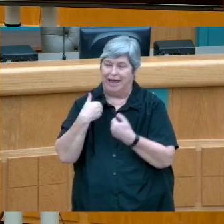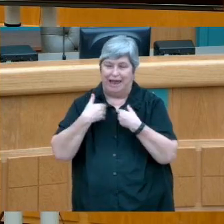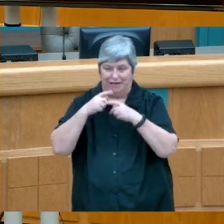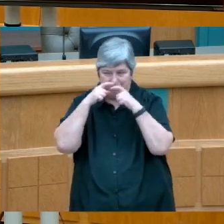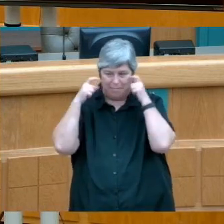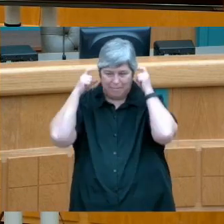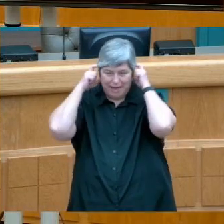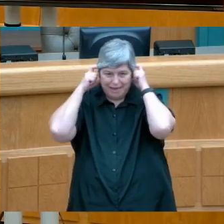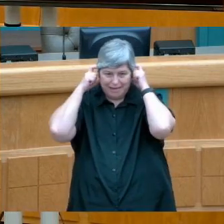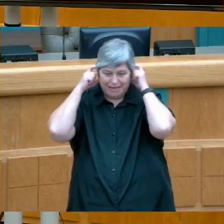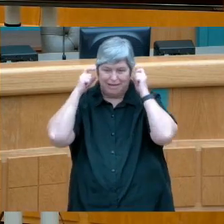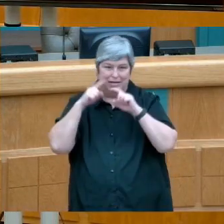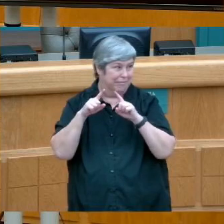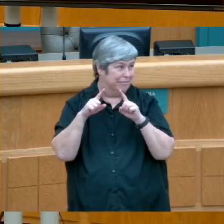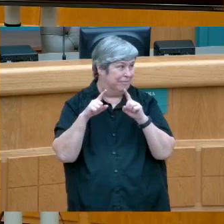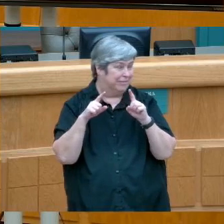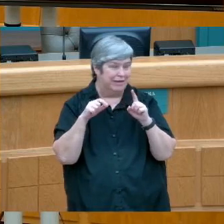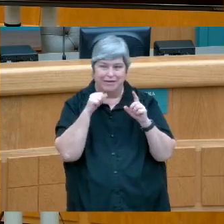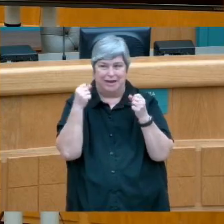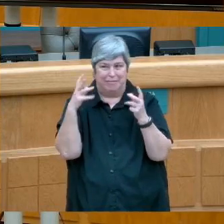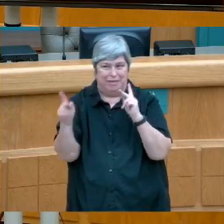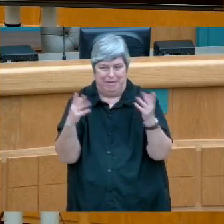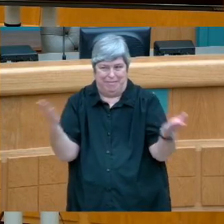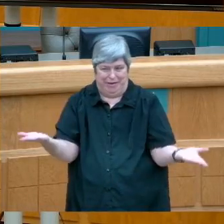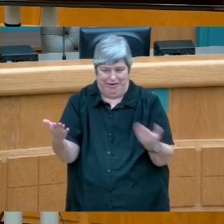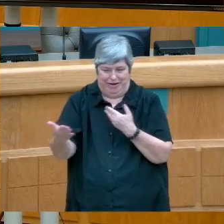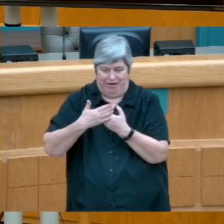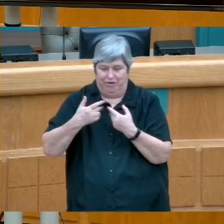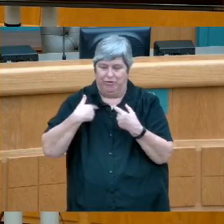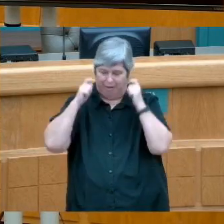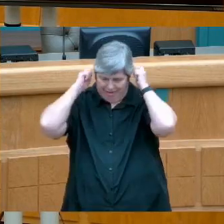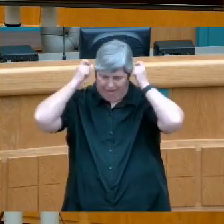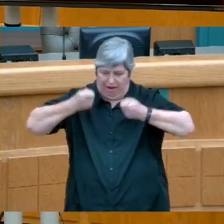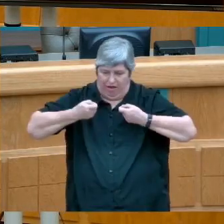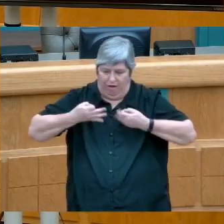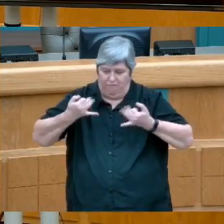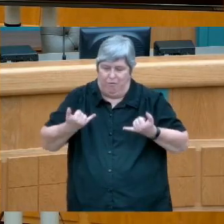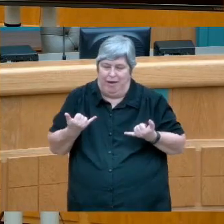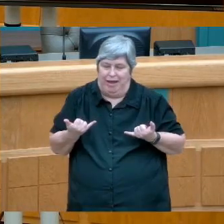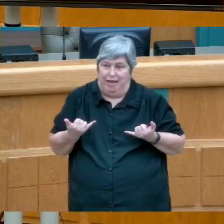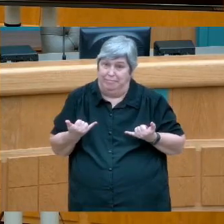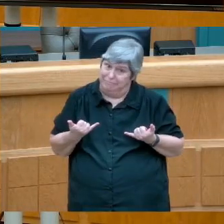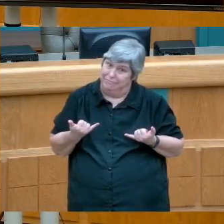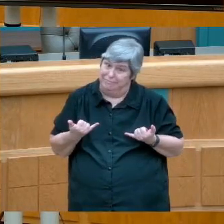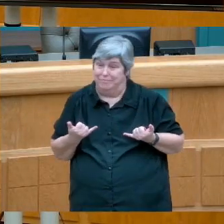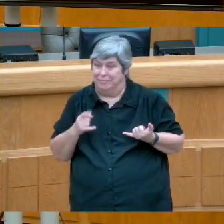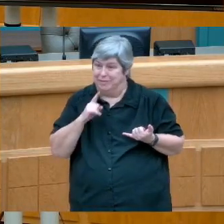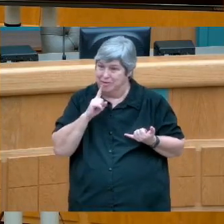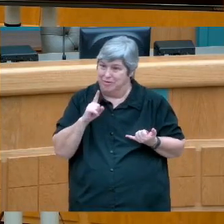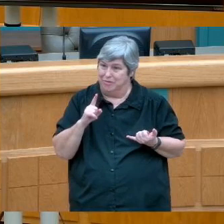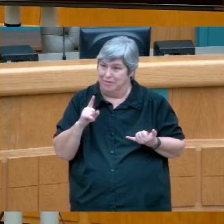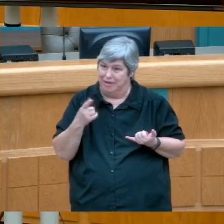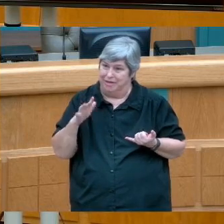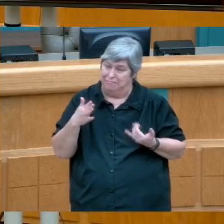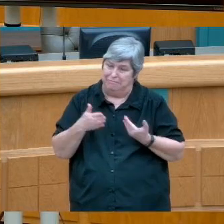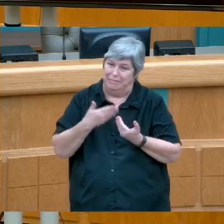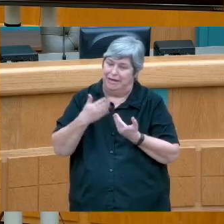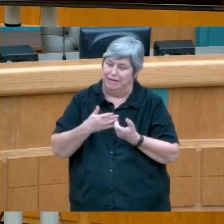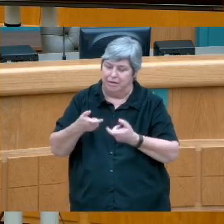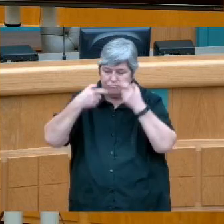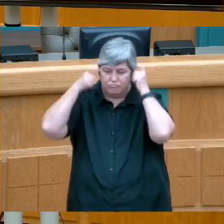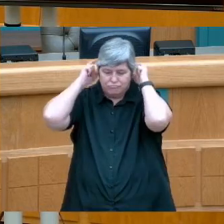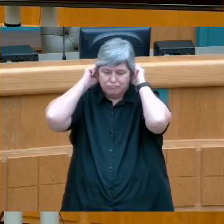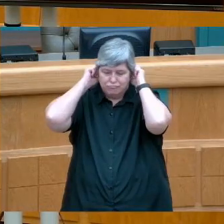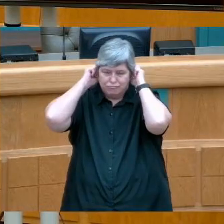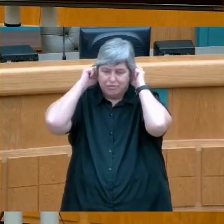mask, but there's not too many people around me, so I'm removing it. And frankly, it's relatively easy to put a